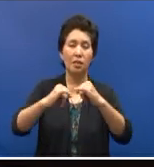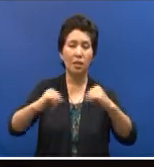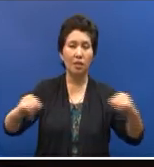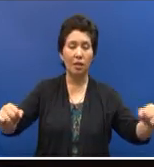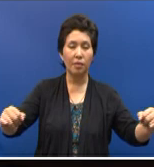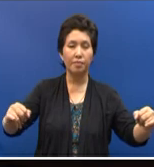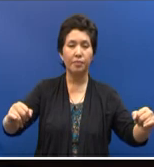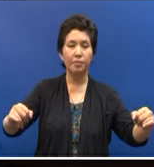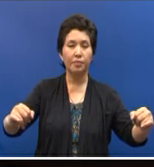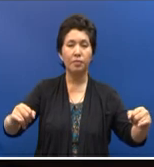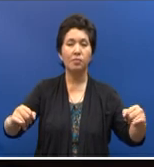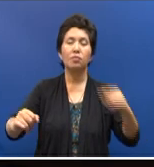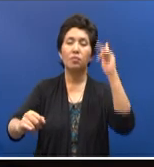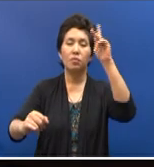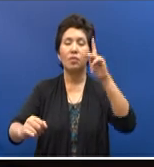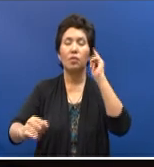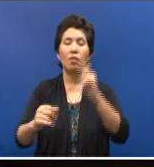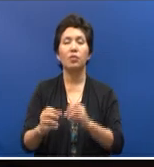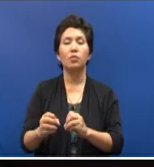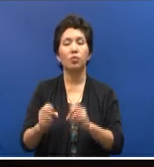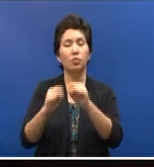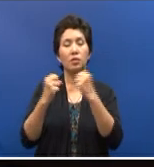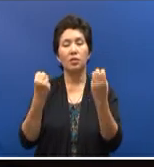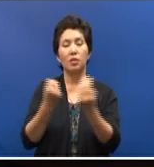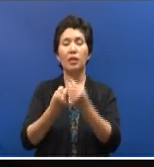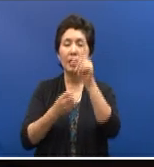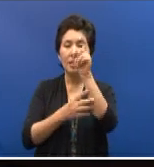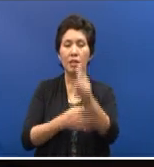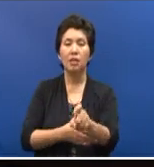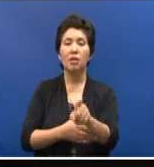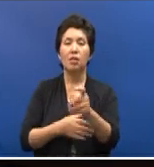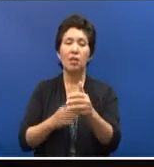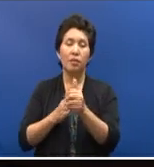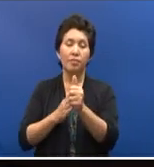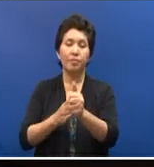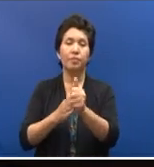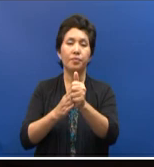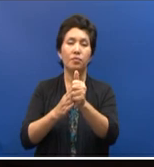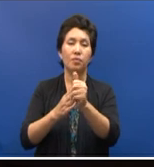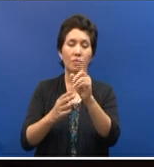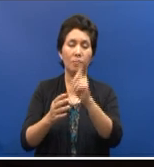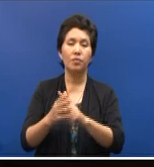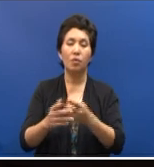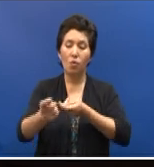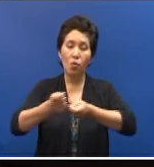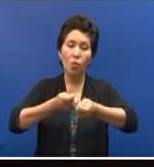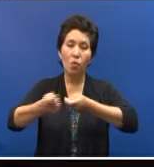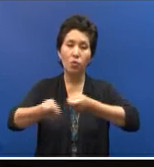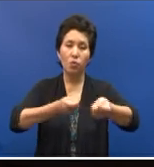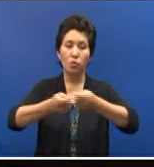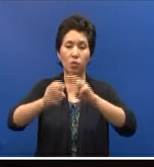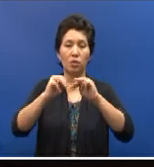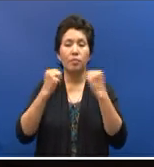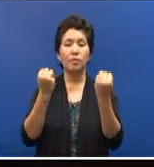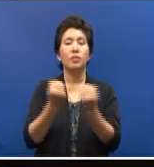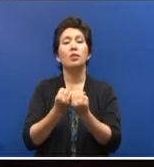political organizations, all societies need to have means in order to control the society.